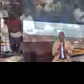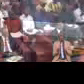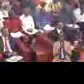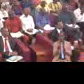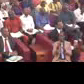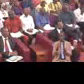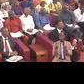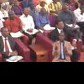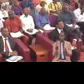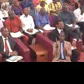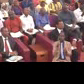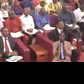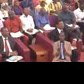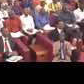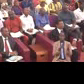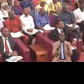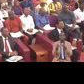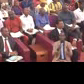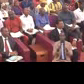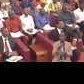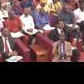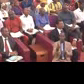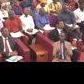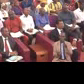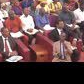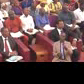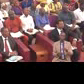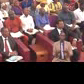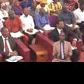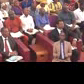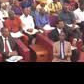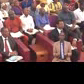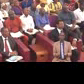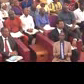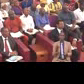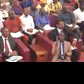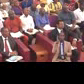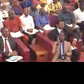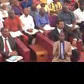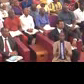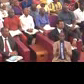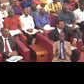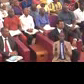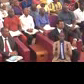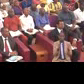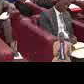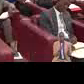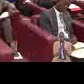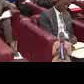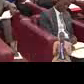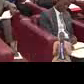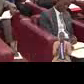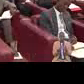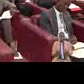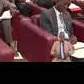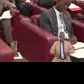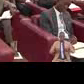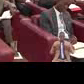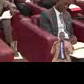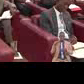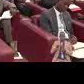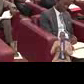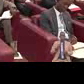What are you? I said, does Christ fight? No. When Christ lives in us,